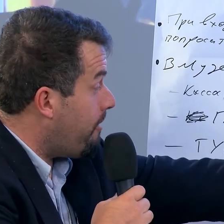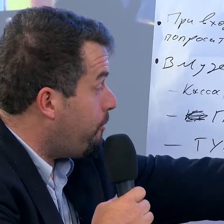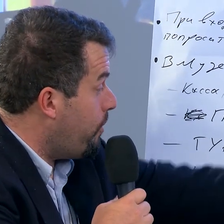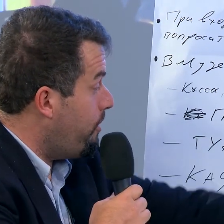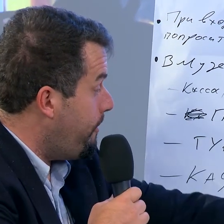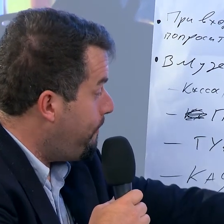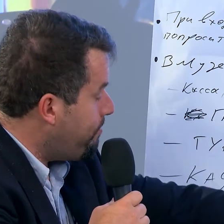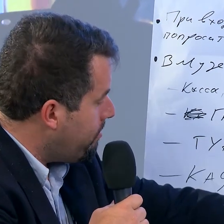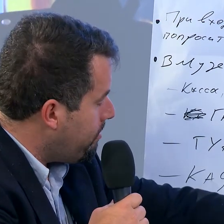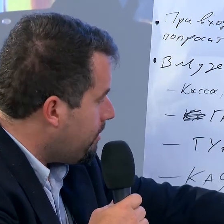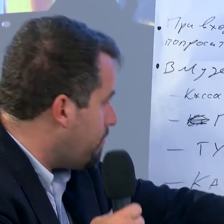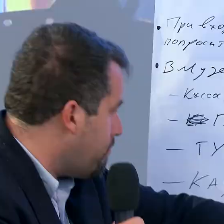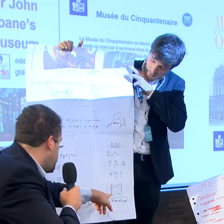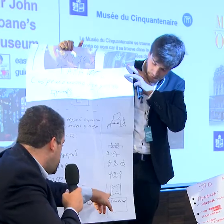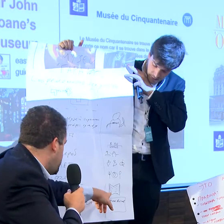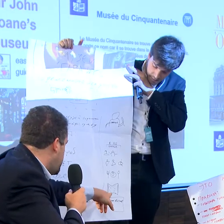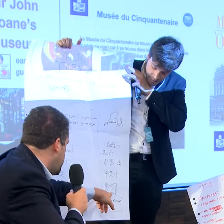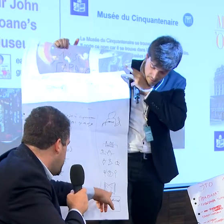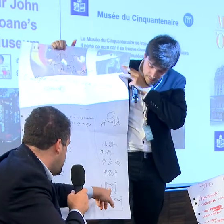go and get food,